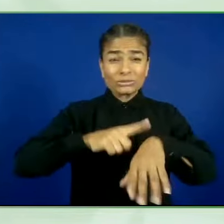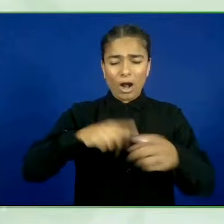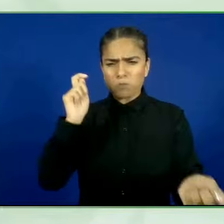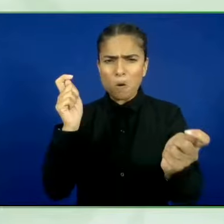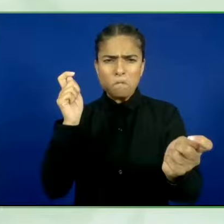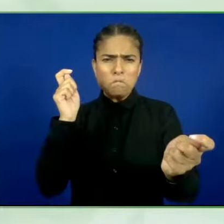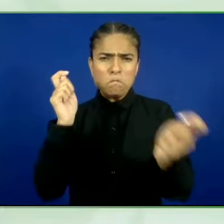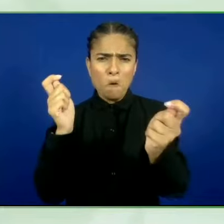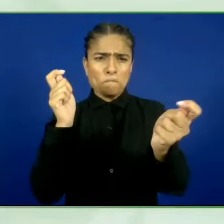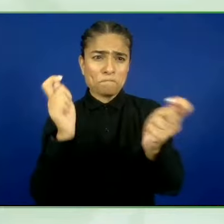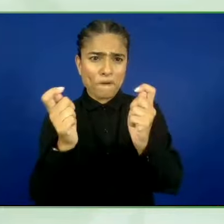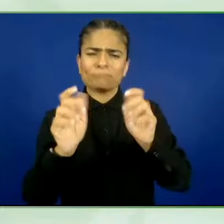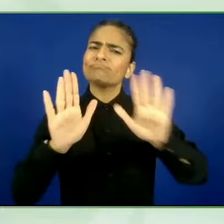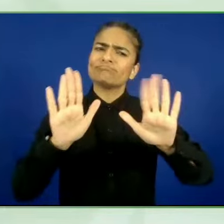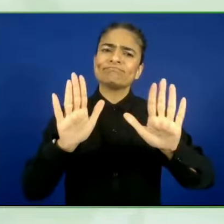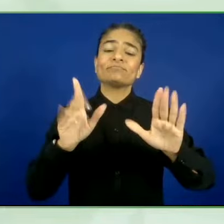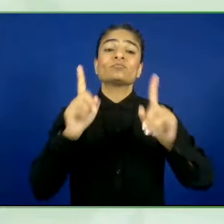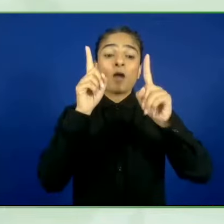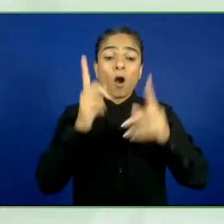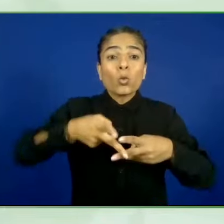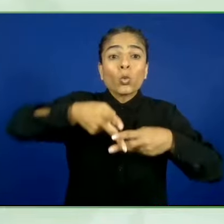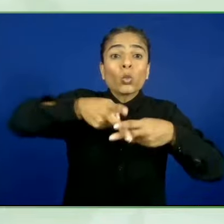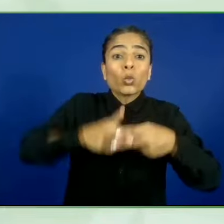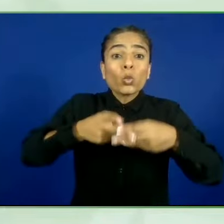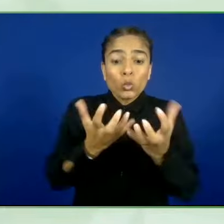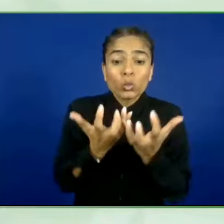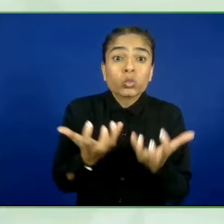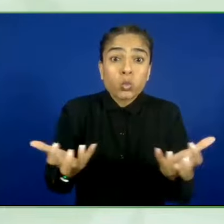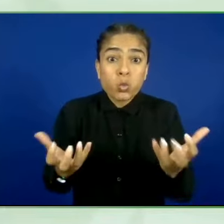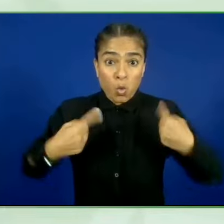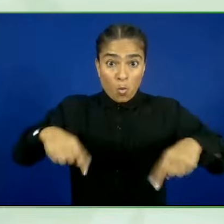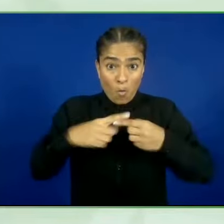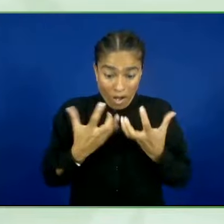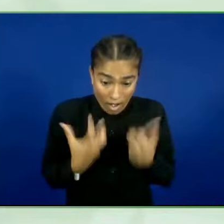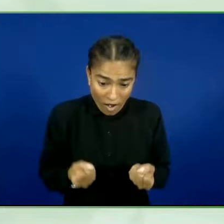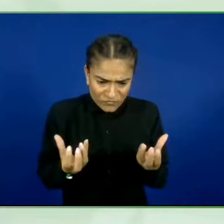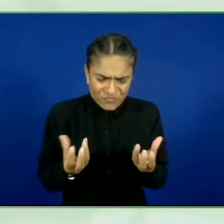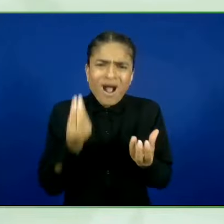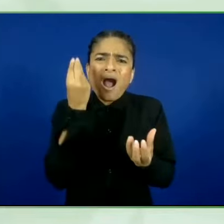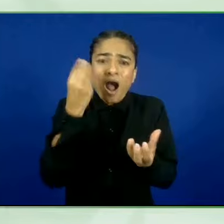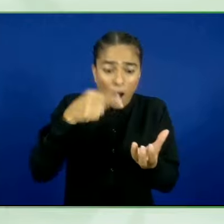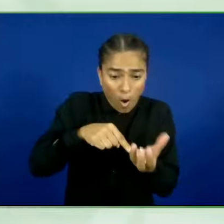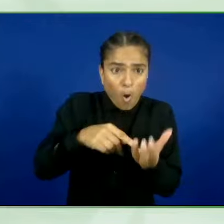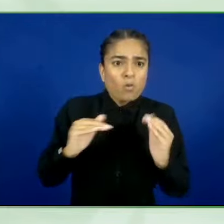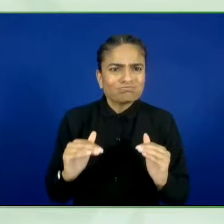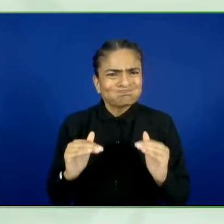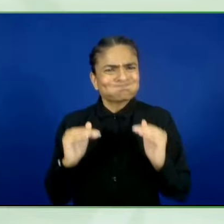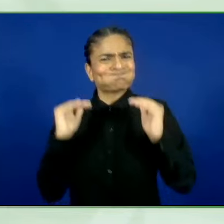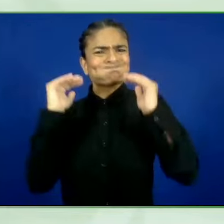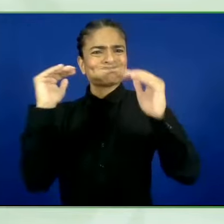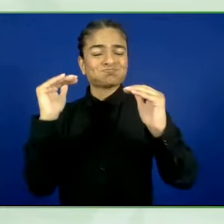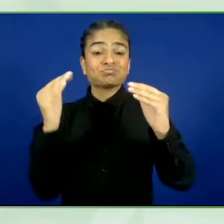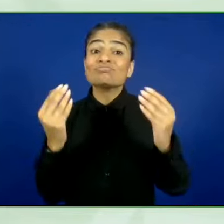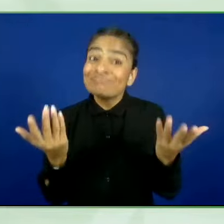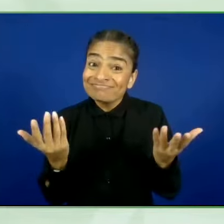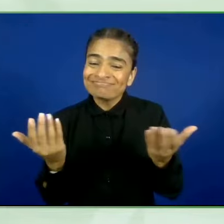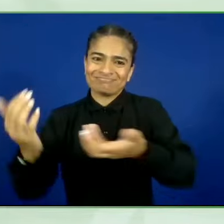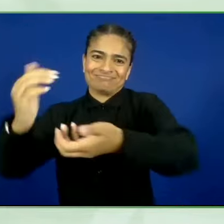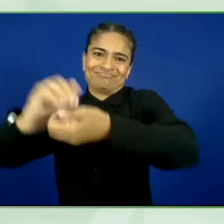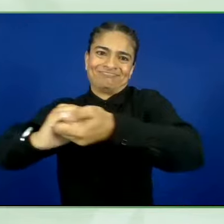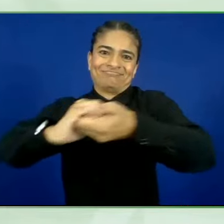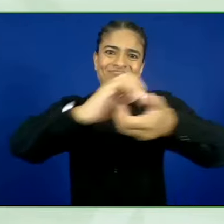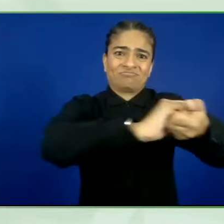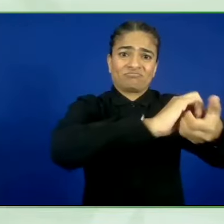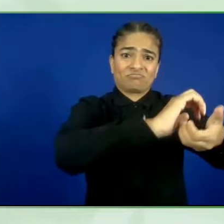tools that we're using and how best you're collaborating with different partners. So I would say that in disability